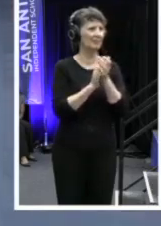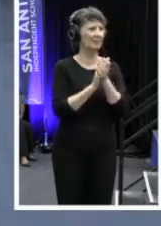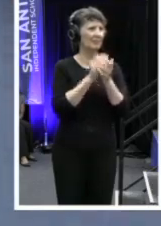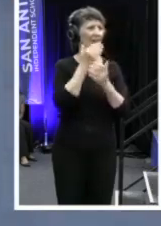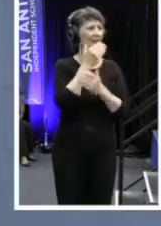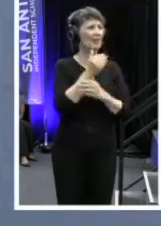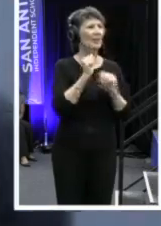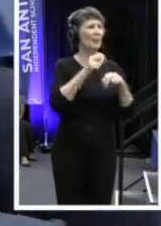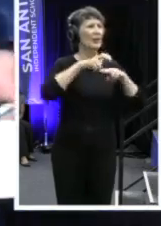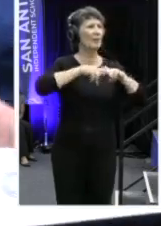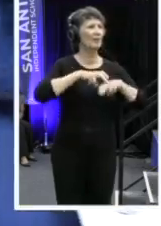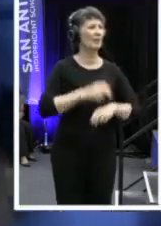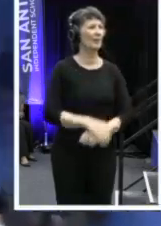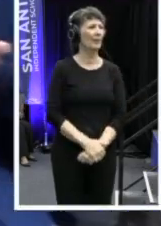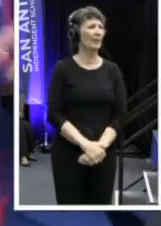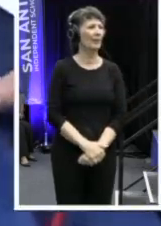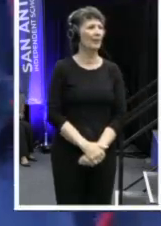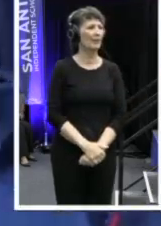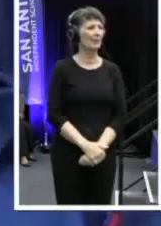Thank you. You may be seated.